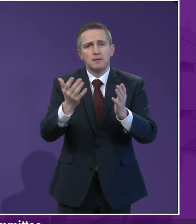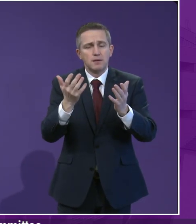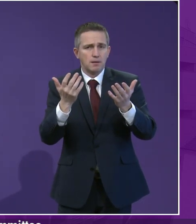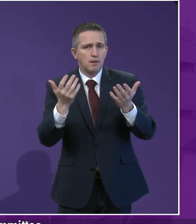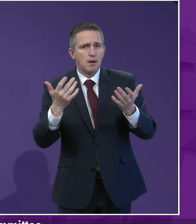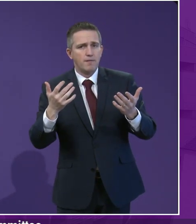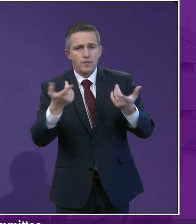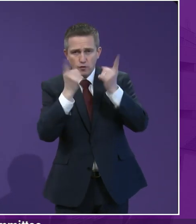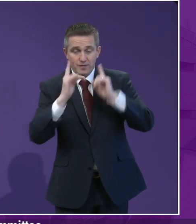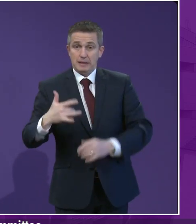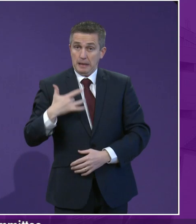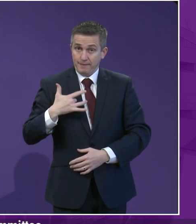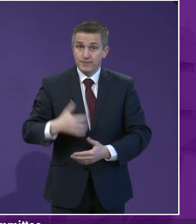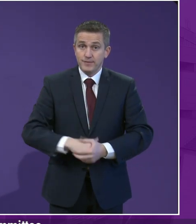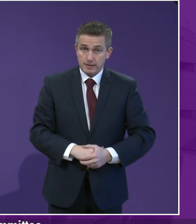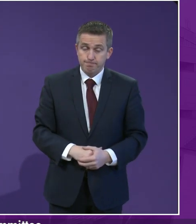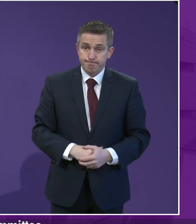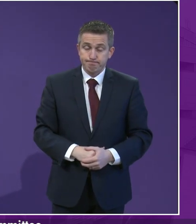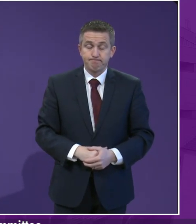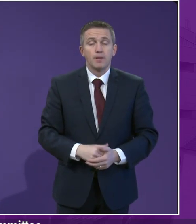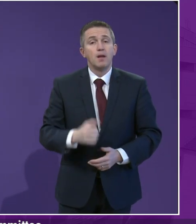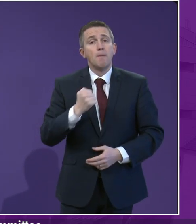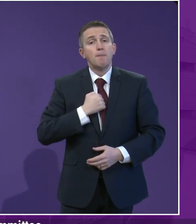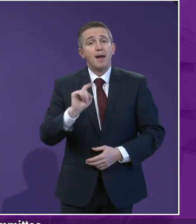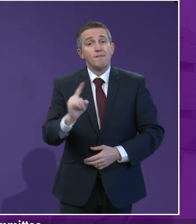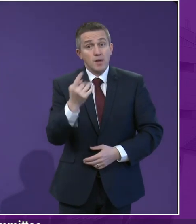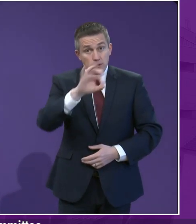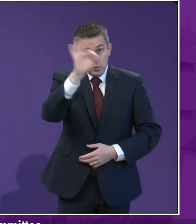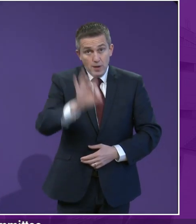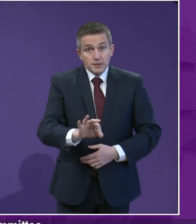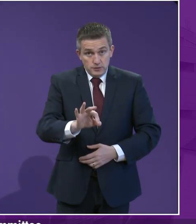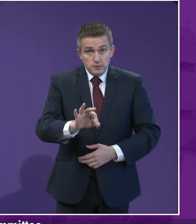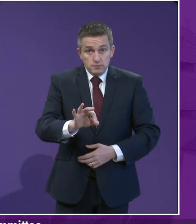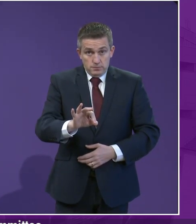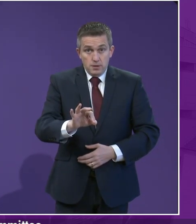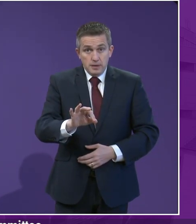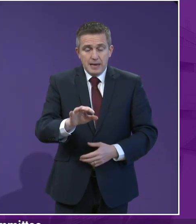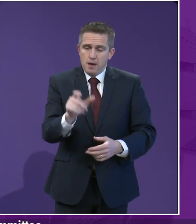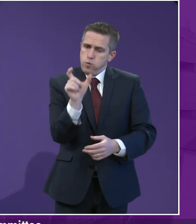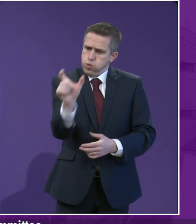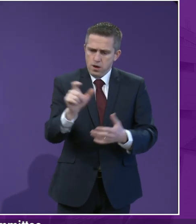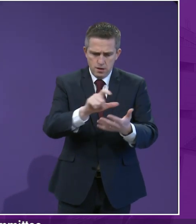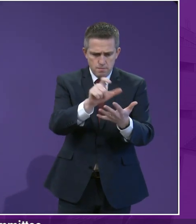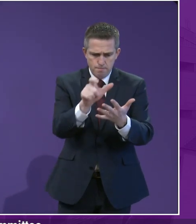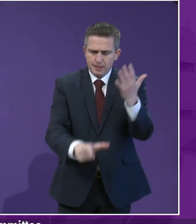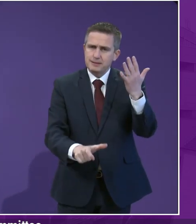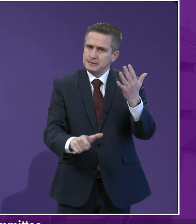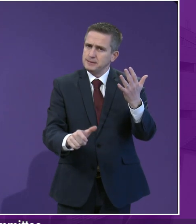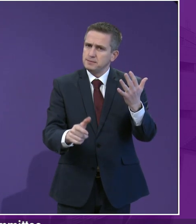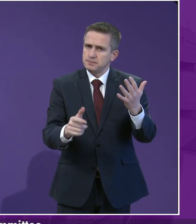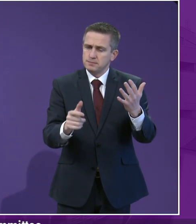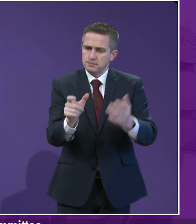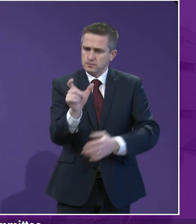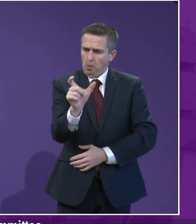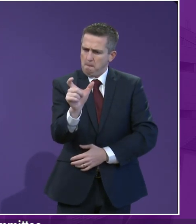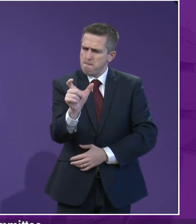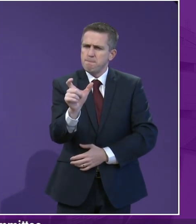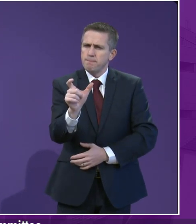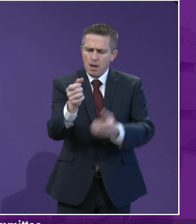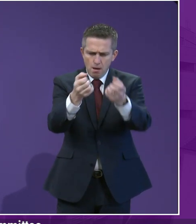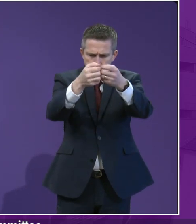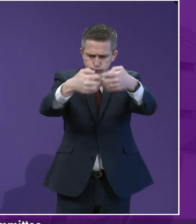away and reflect on. So I'm not asking a question on that, but I didn't want to lose it in the importance of what we've said. I suppose my